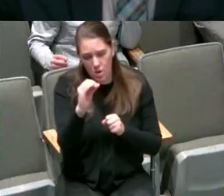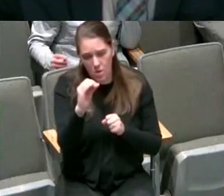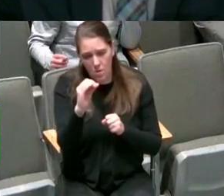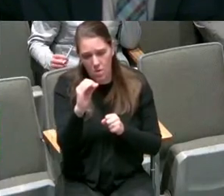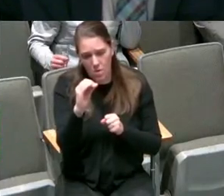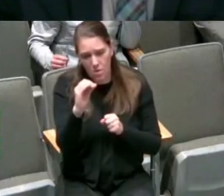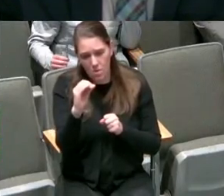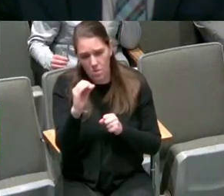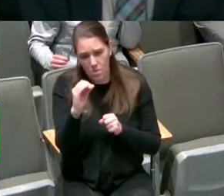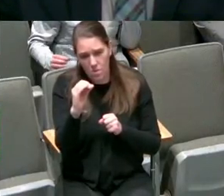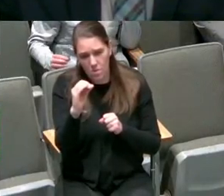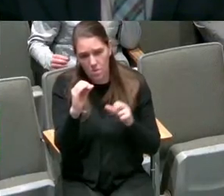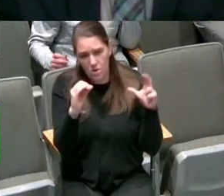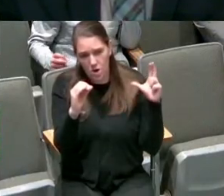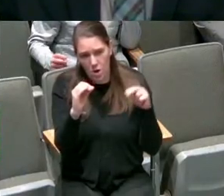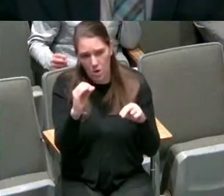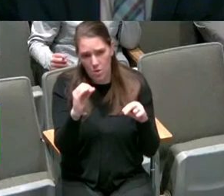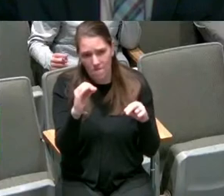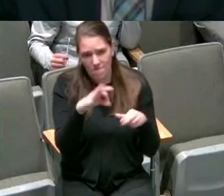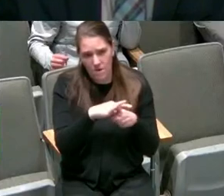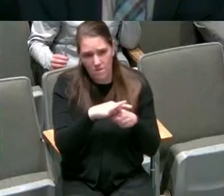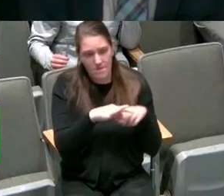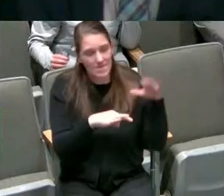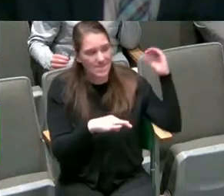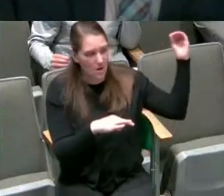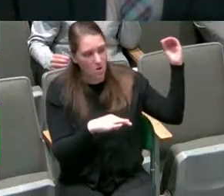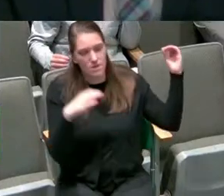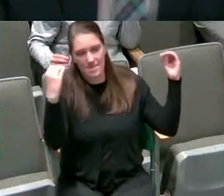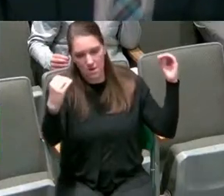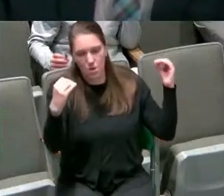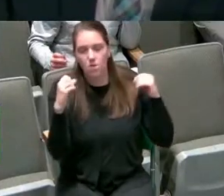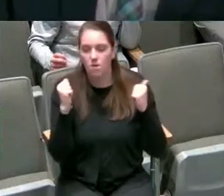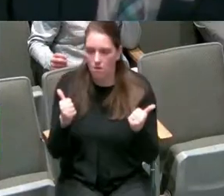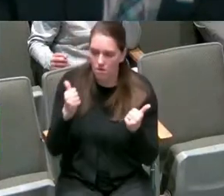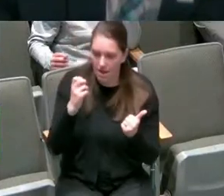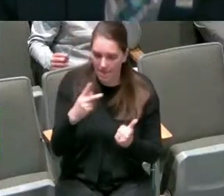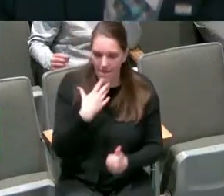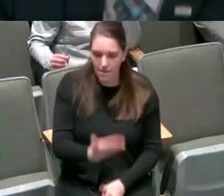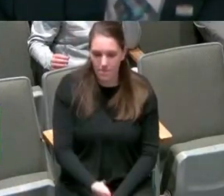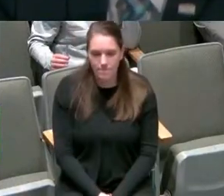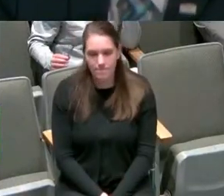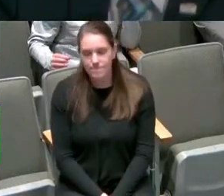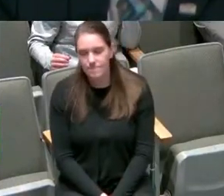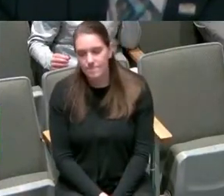Nays were there zero Nays thank you